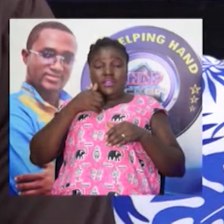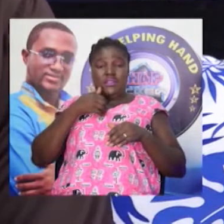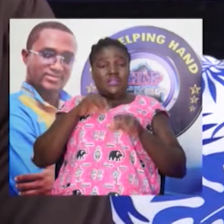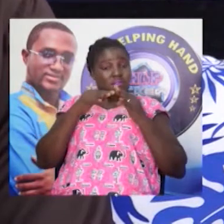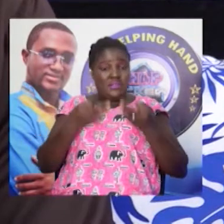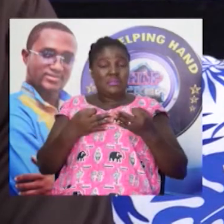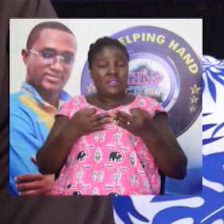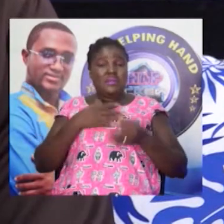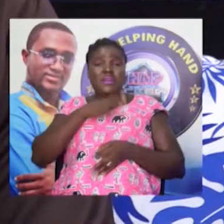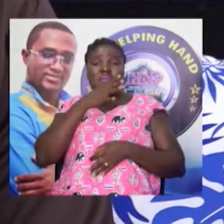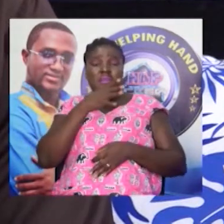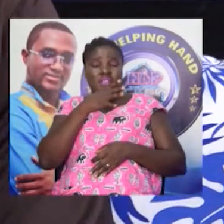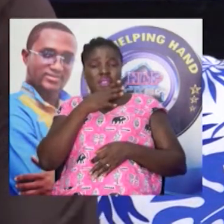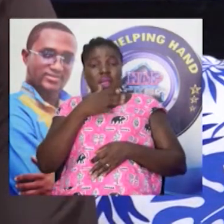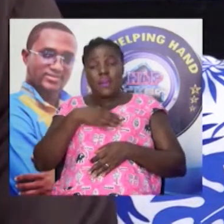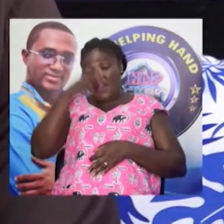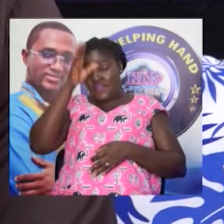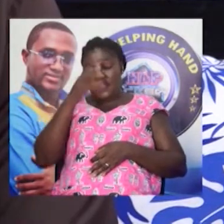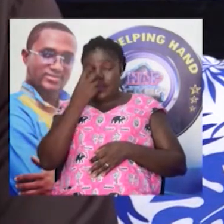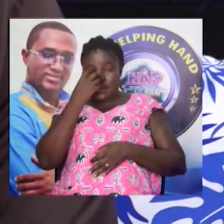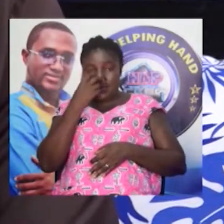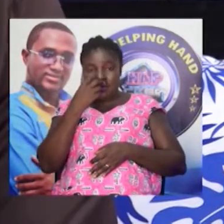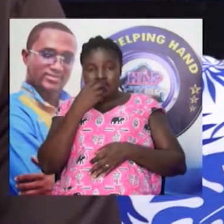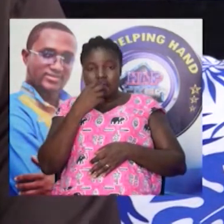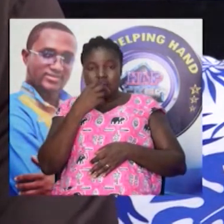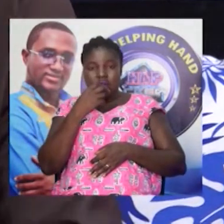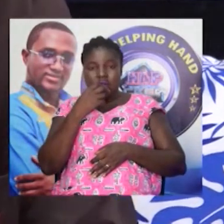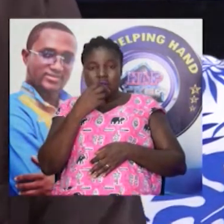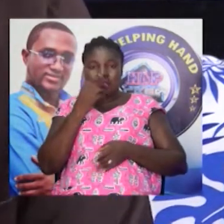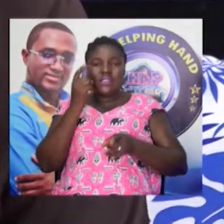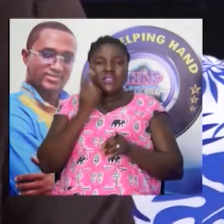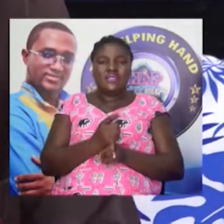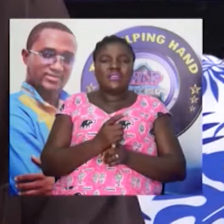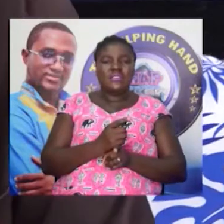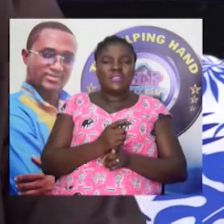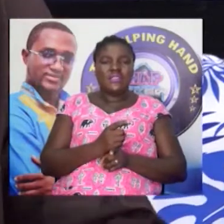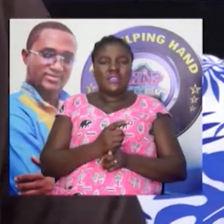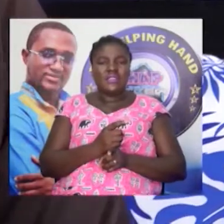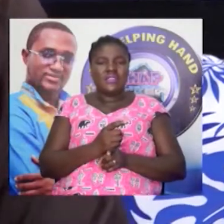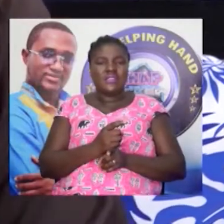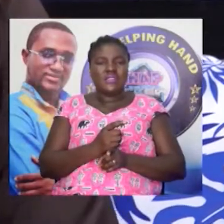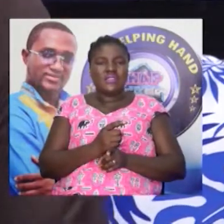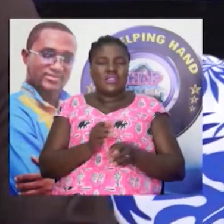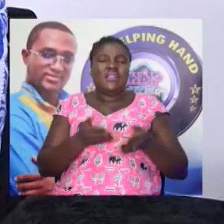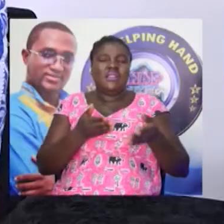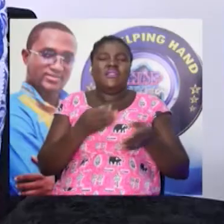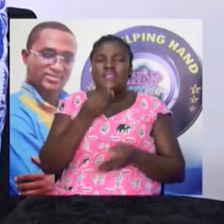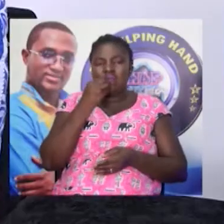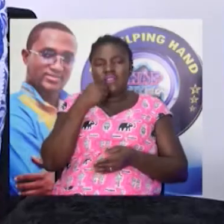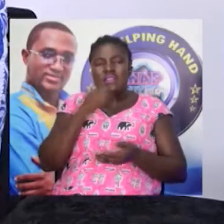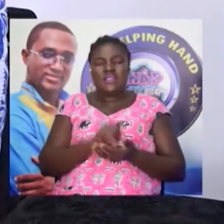as I told you, my father was blind. He put the food on the table. He will say it, if I say you know, is that not your food there? Can't you